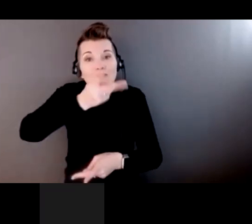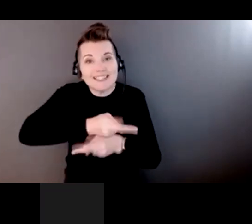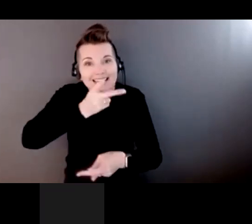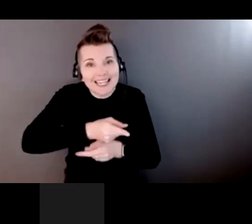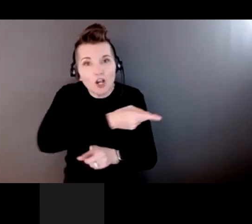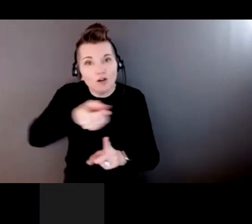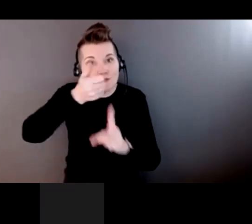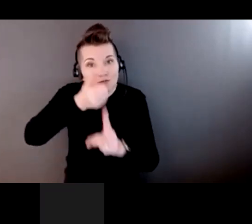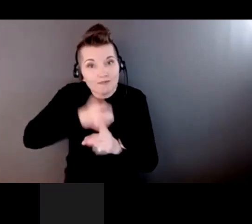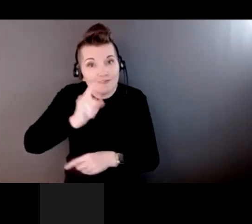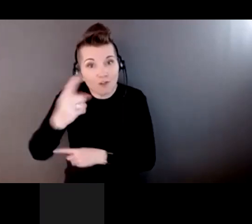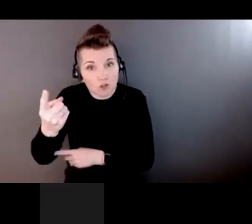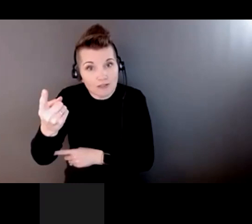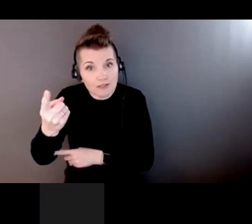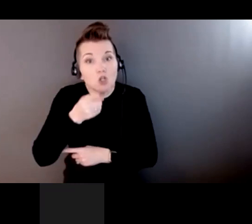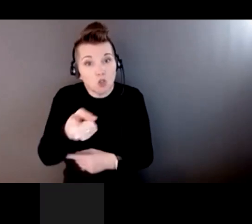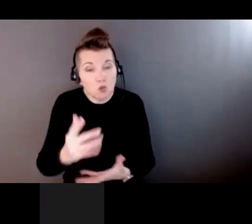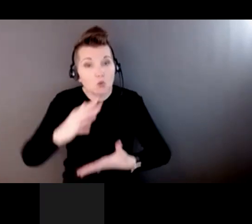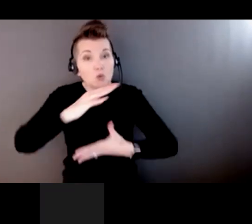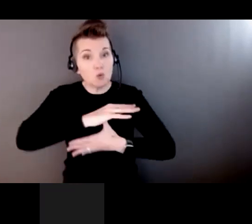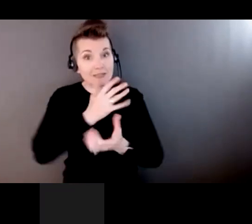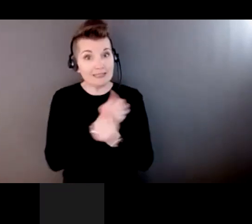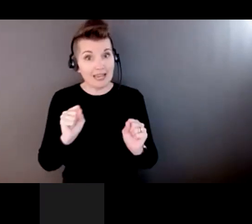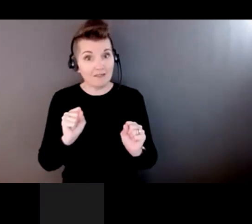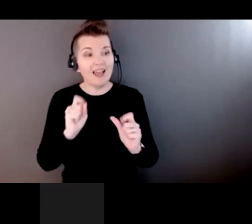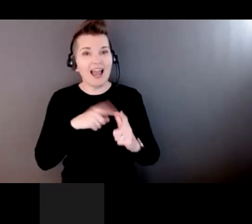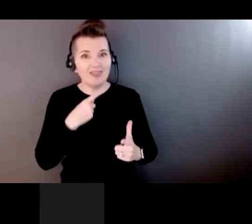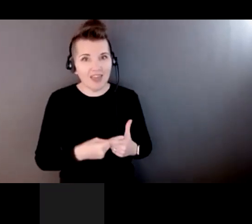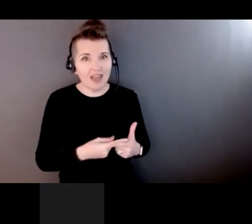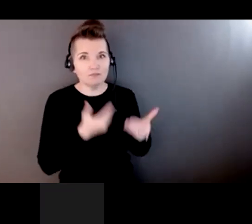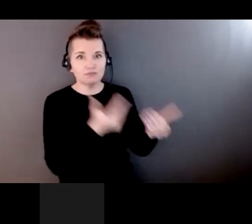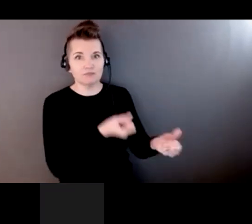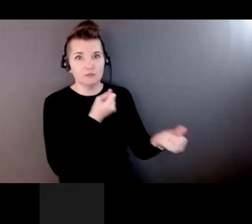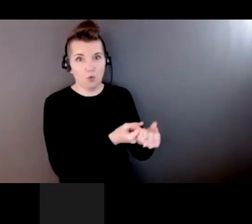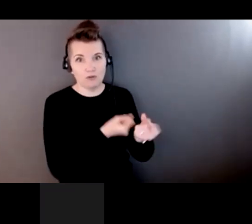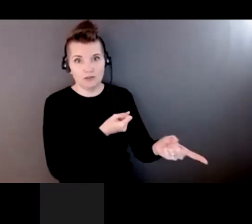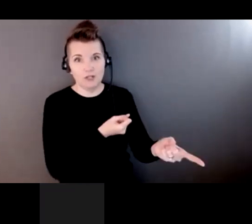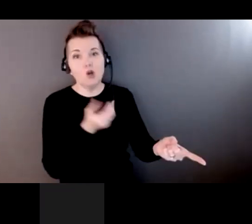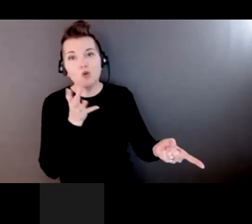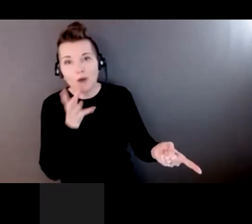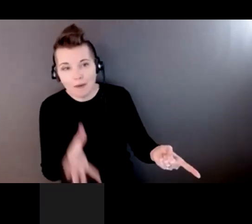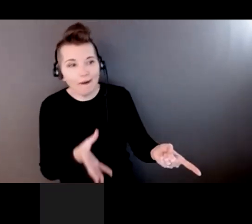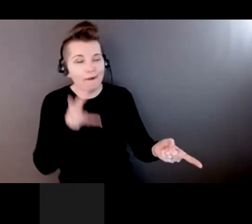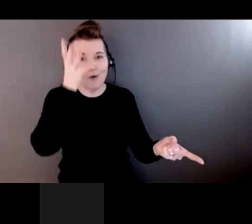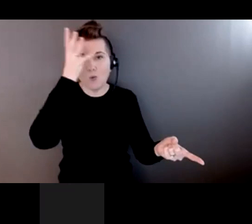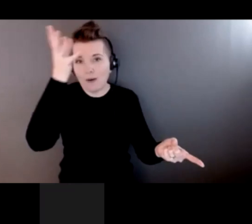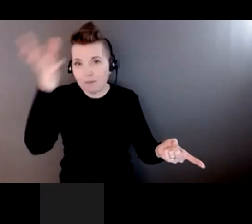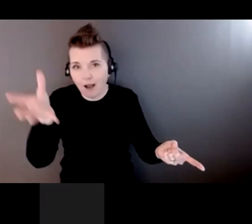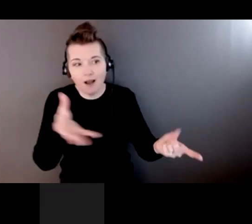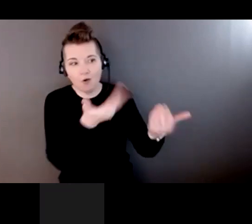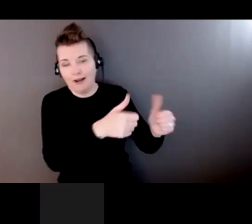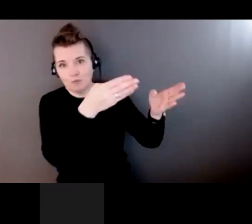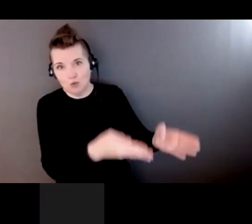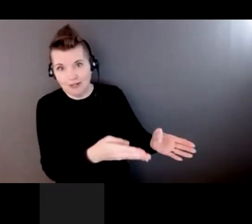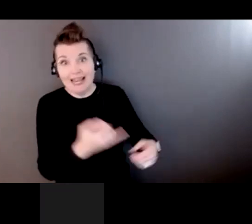somebody needs assistance, put your mask on first. You can't help your grandma, you can't help your grandpa if you put yourself in